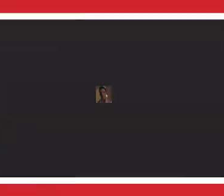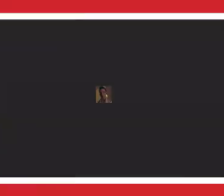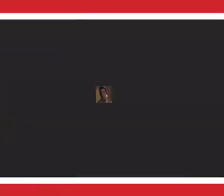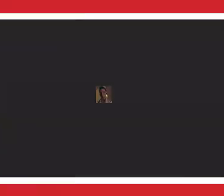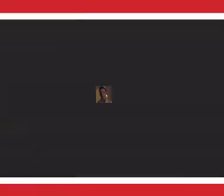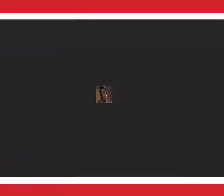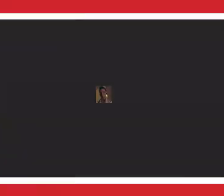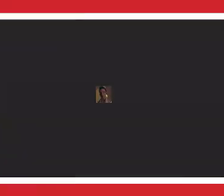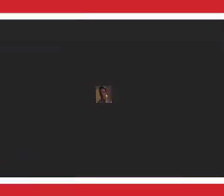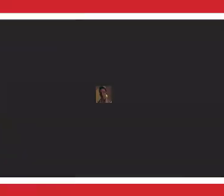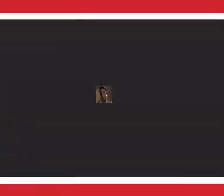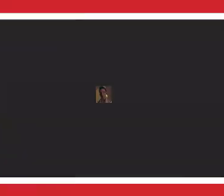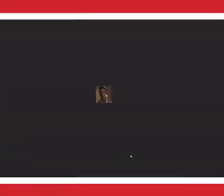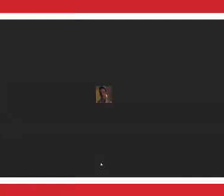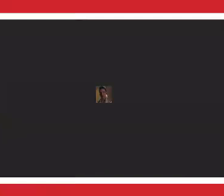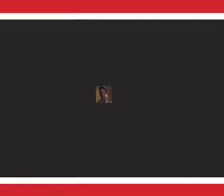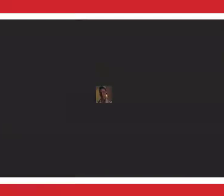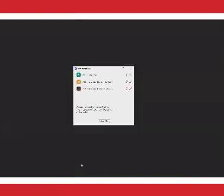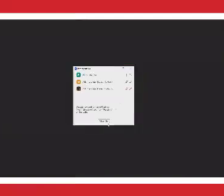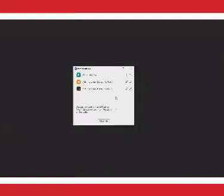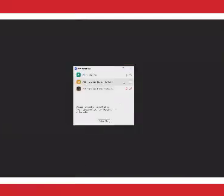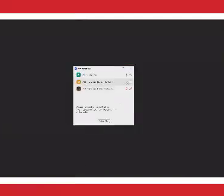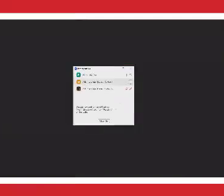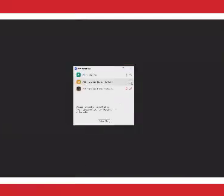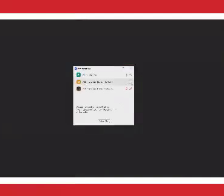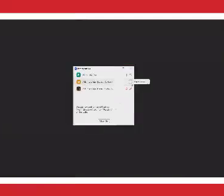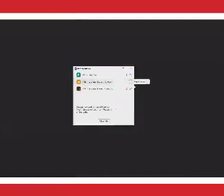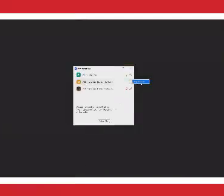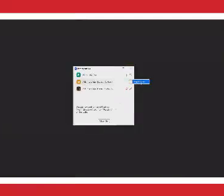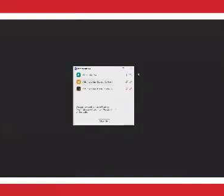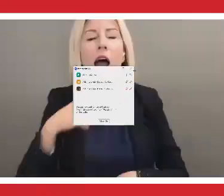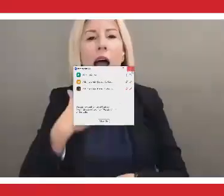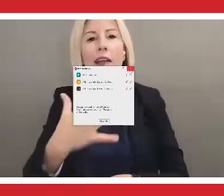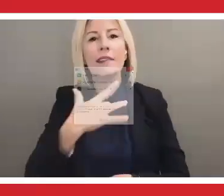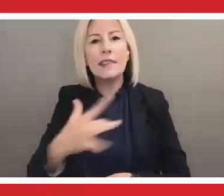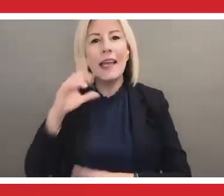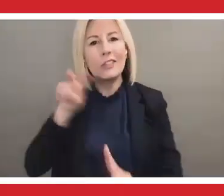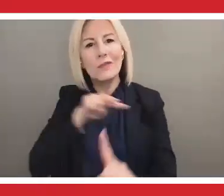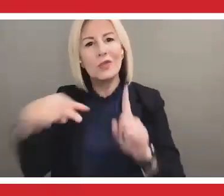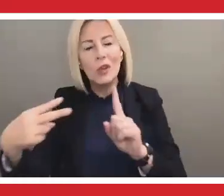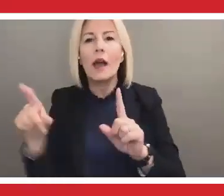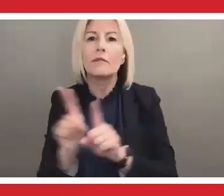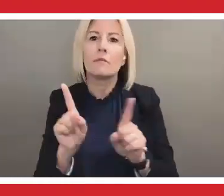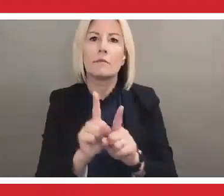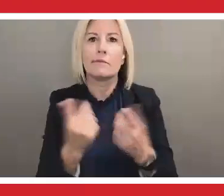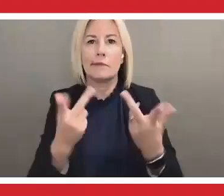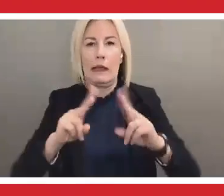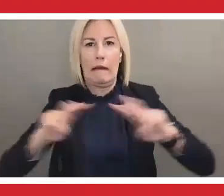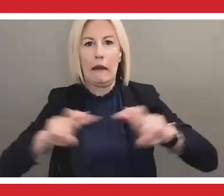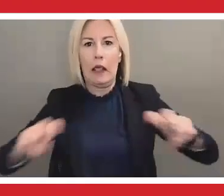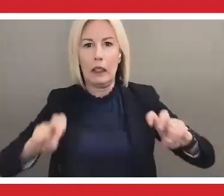been packing books and so on. I tend to look at this as I look at this as an analyst, not as a